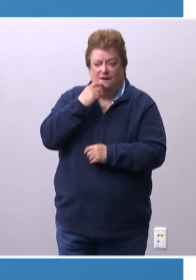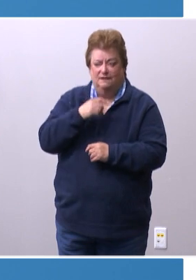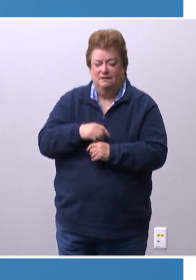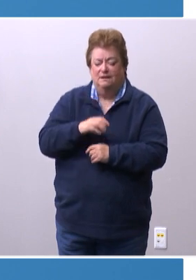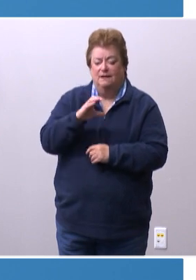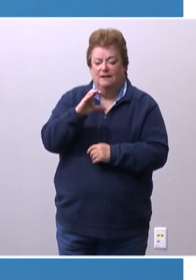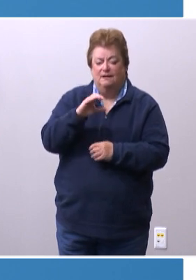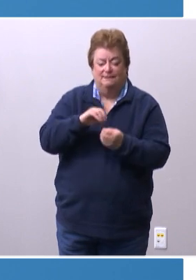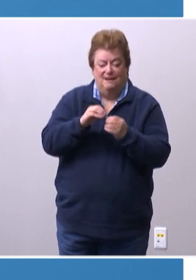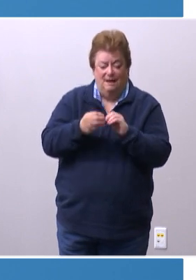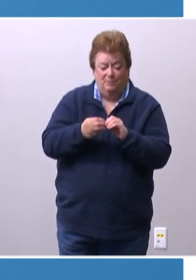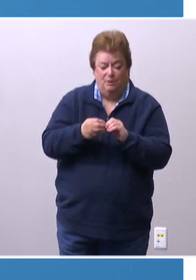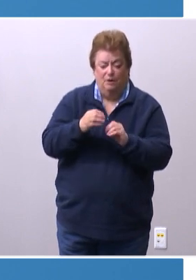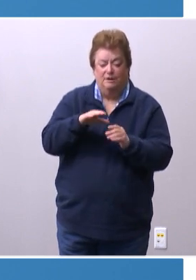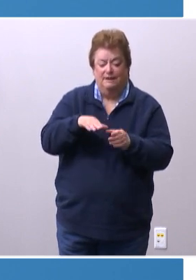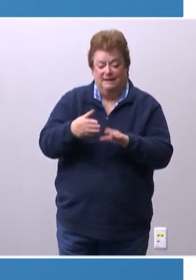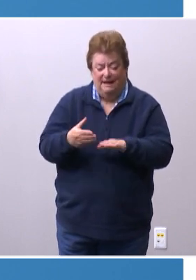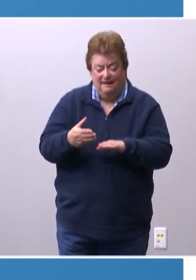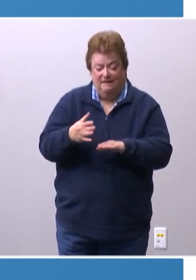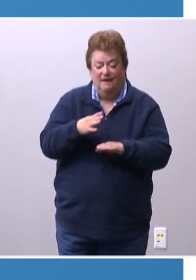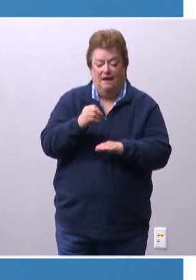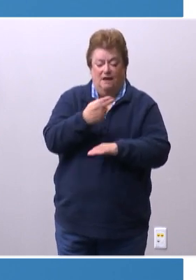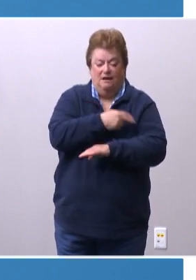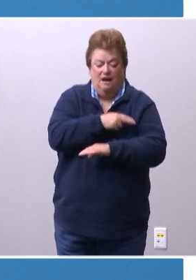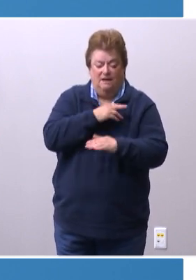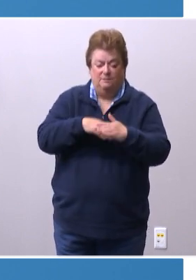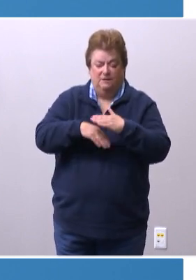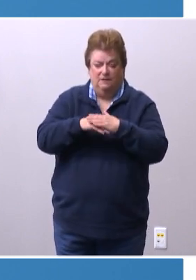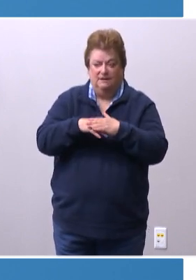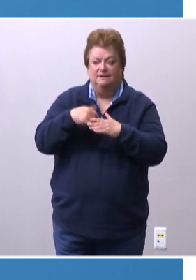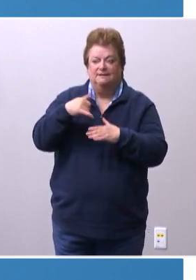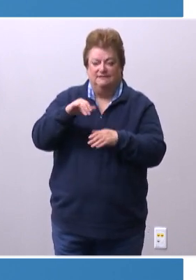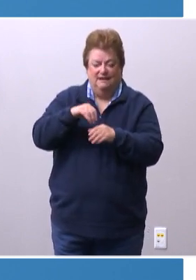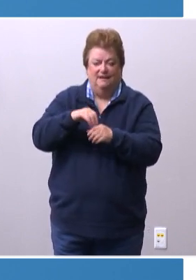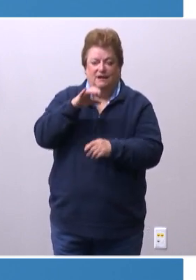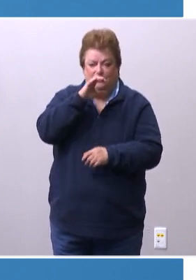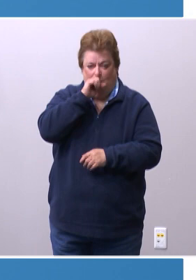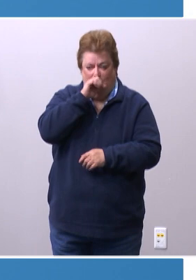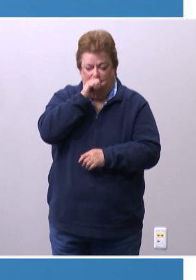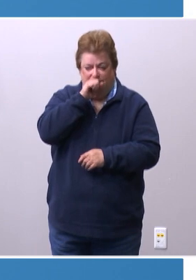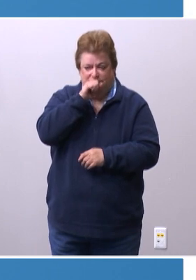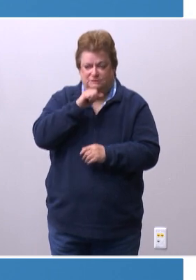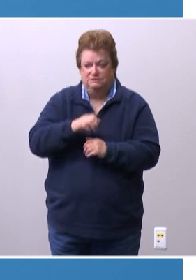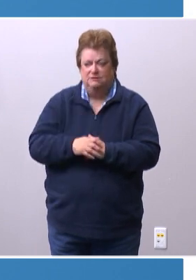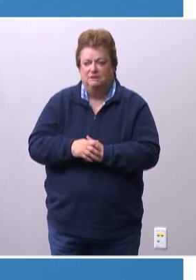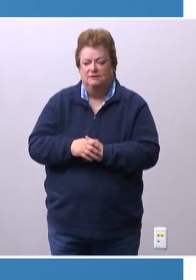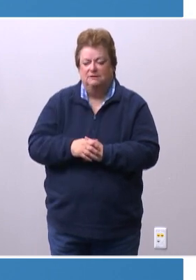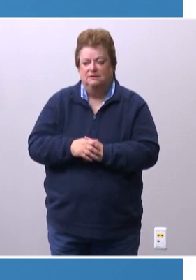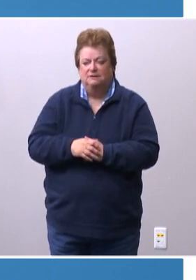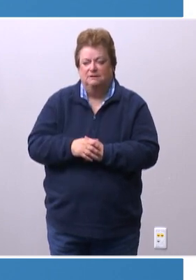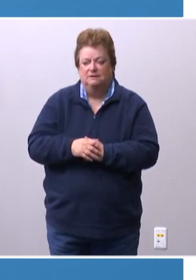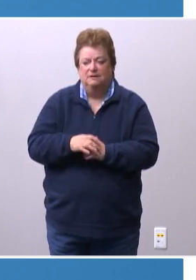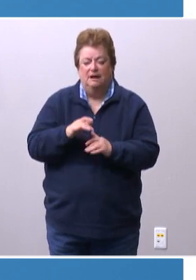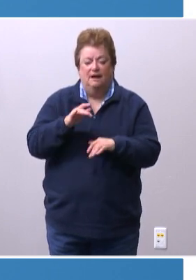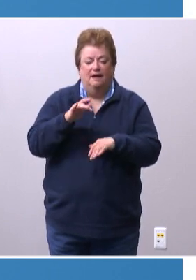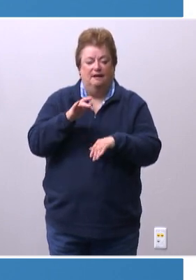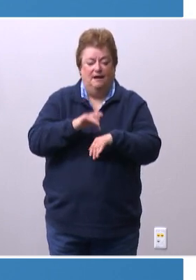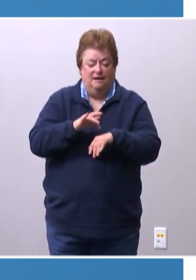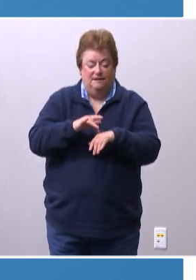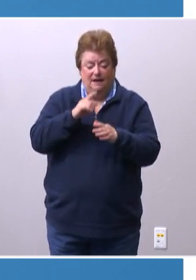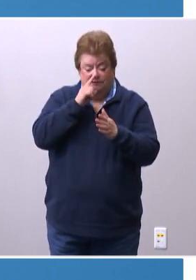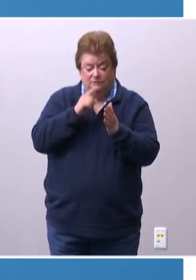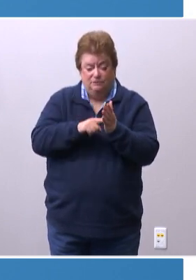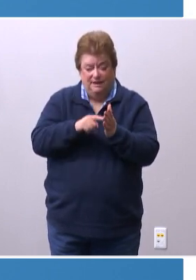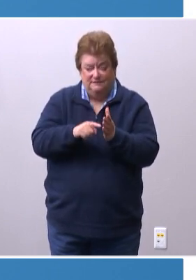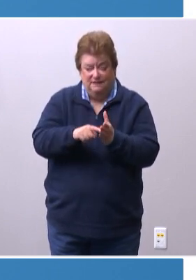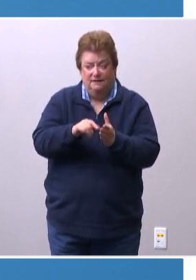case rate, death rate, and hospital capacity remain in the orange category. Contact tracing is in the